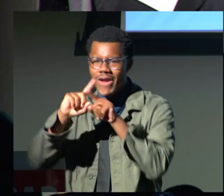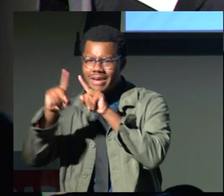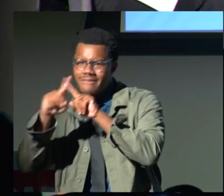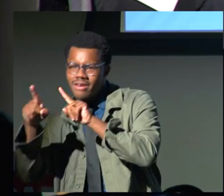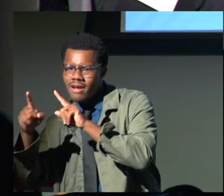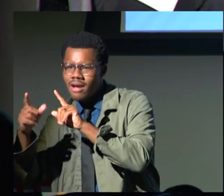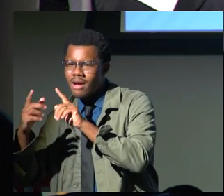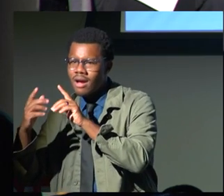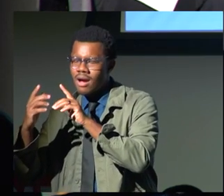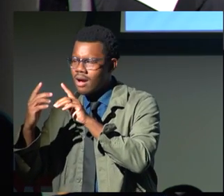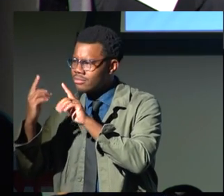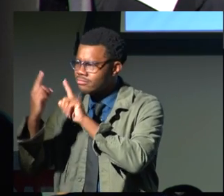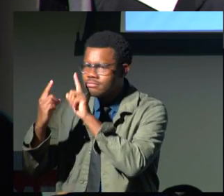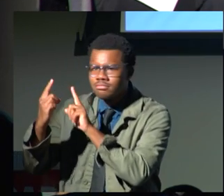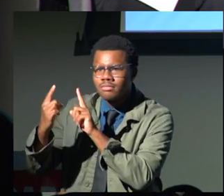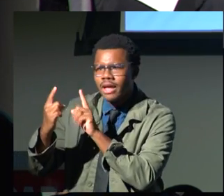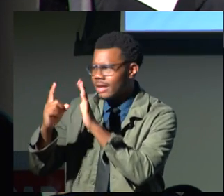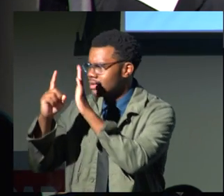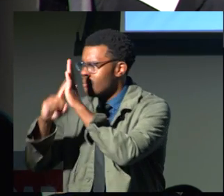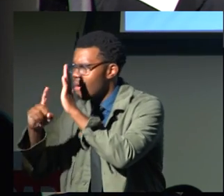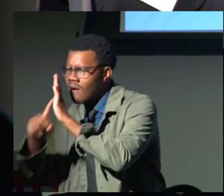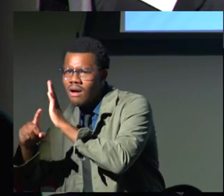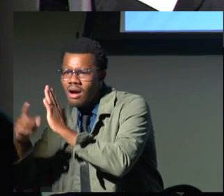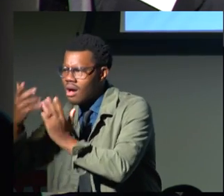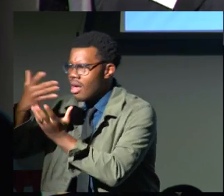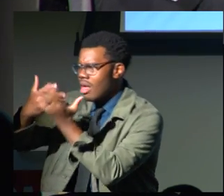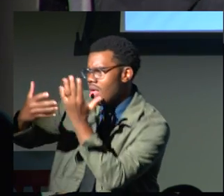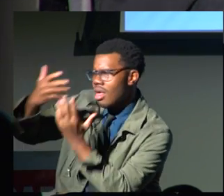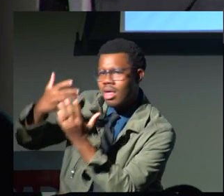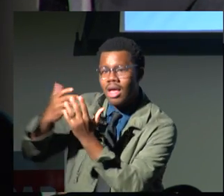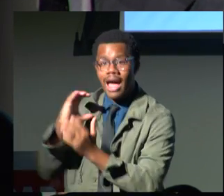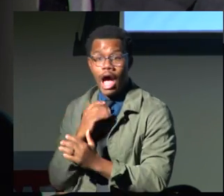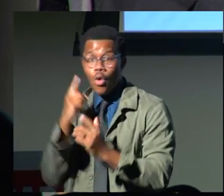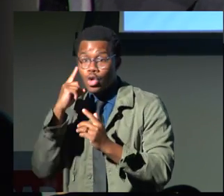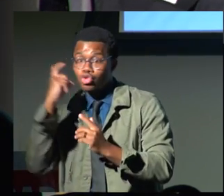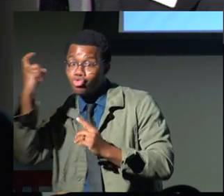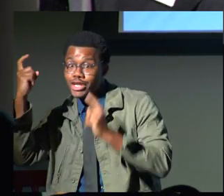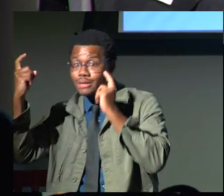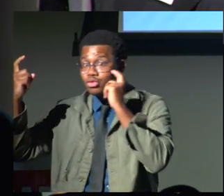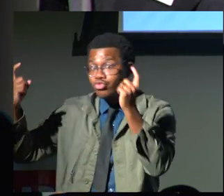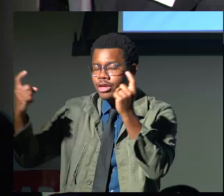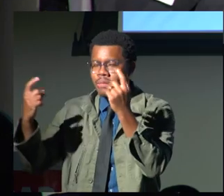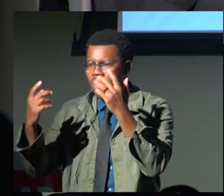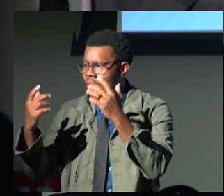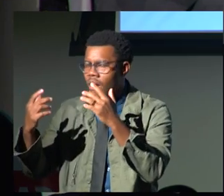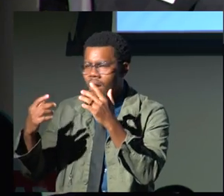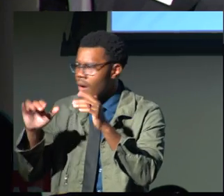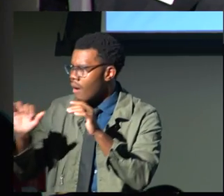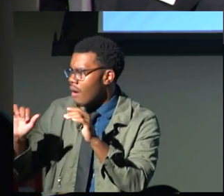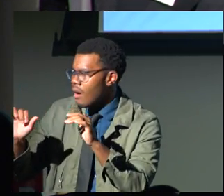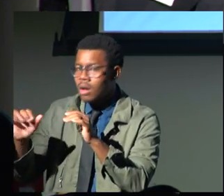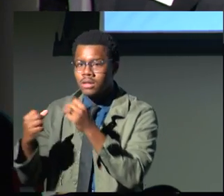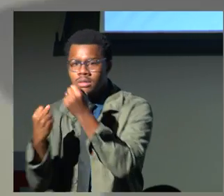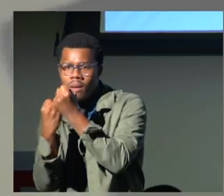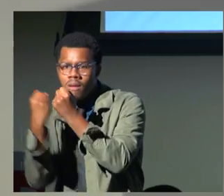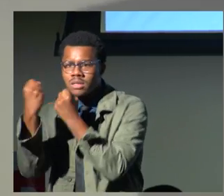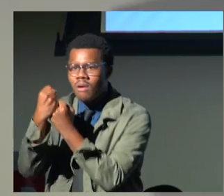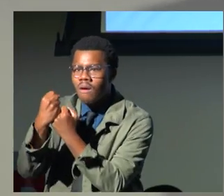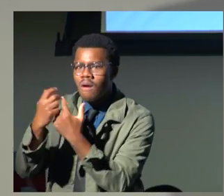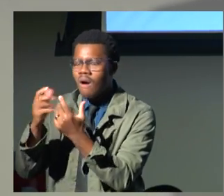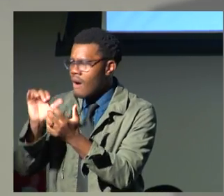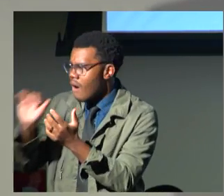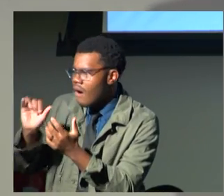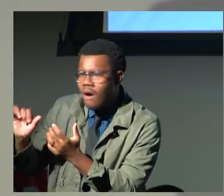our dreams, our hopes. Absolutely. We started to support one another. We started to learn how to do that. You know, I